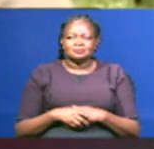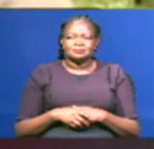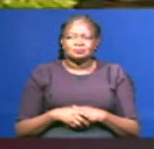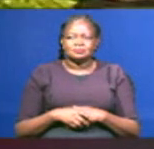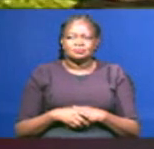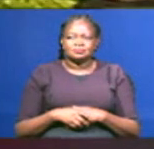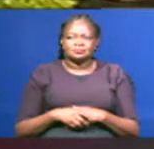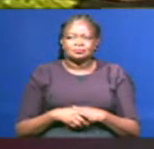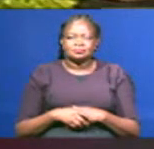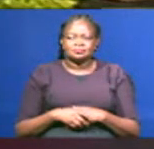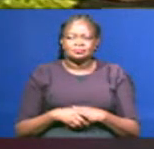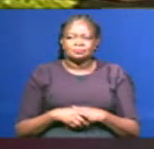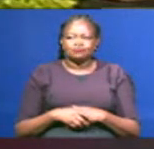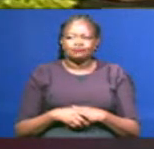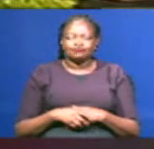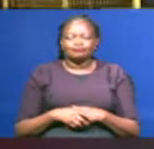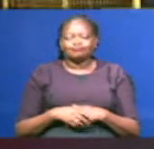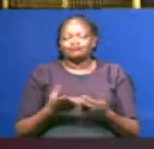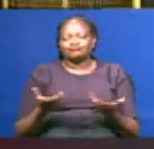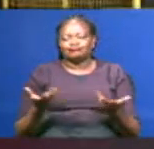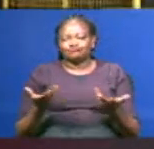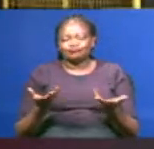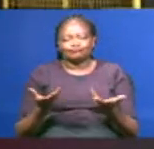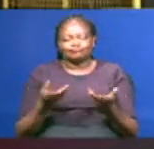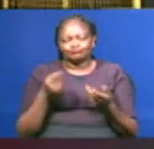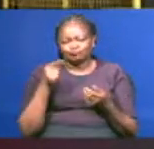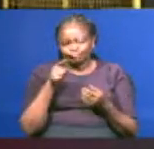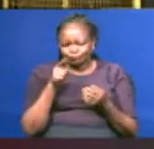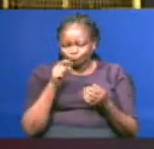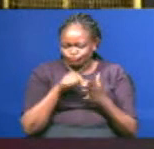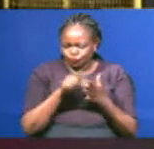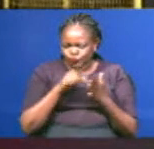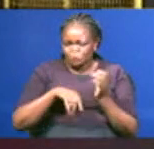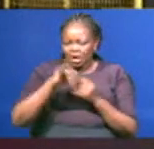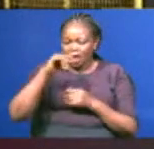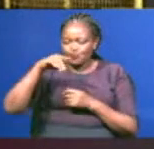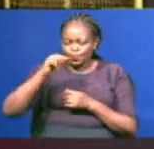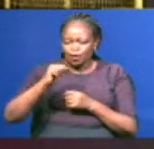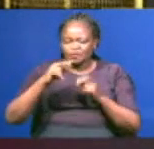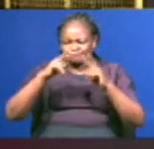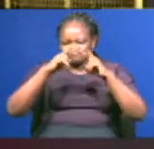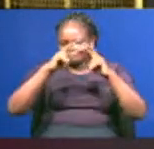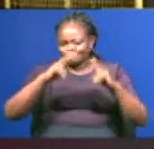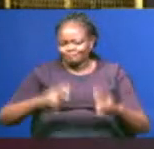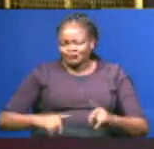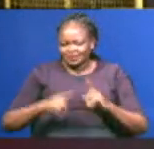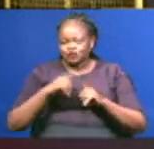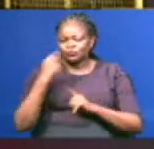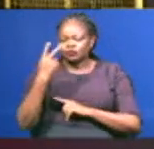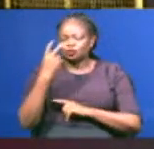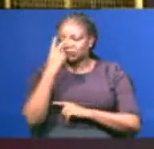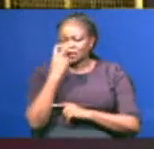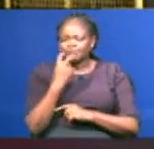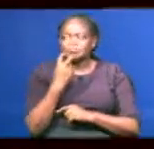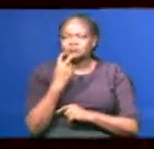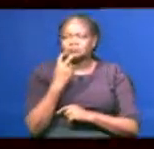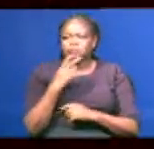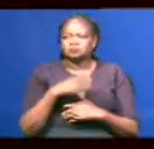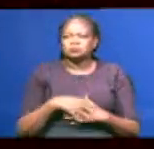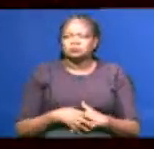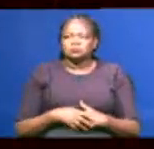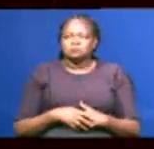Was there foul play? IPOA launches probe into the killing of two suspects.